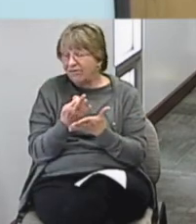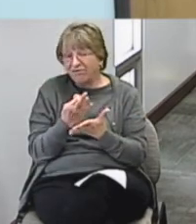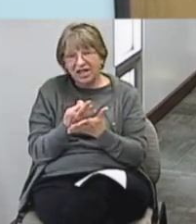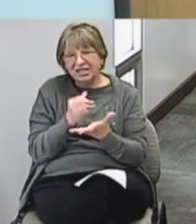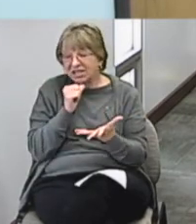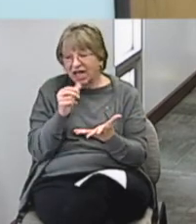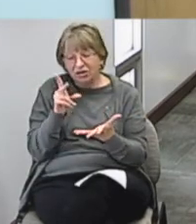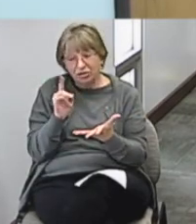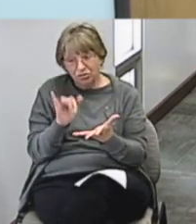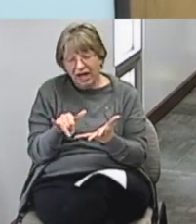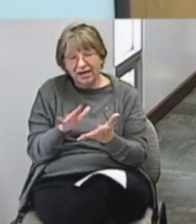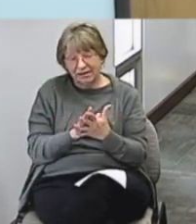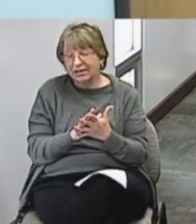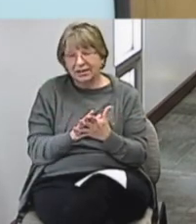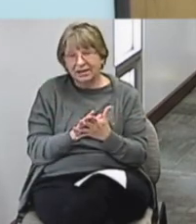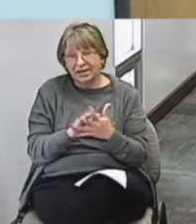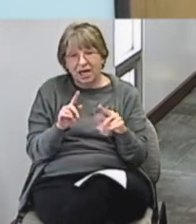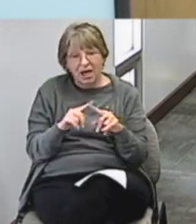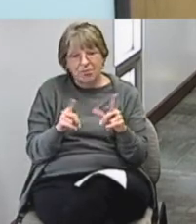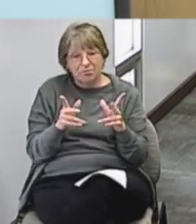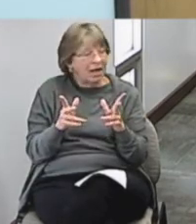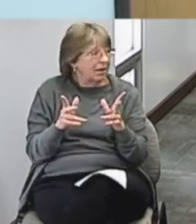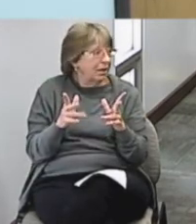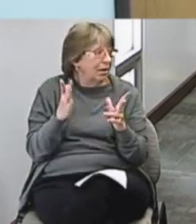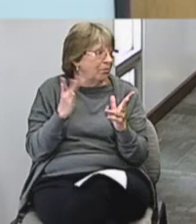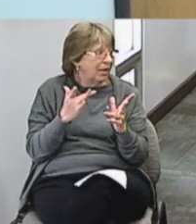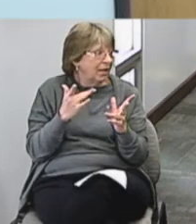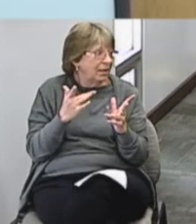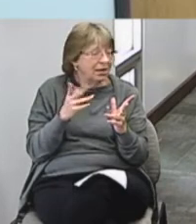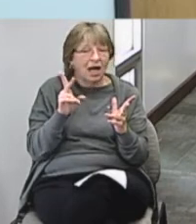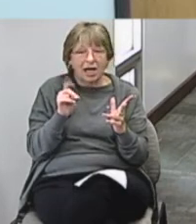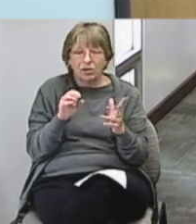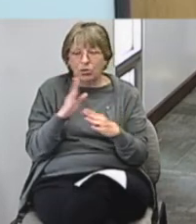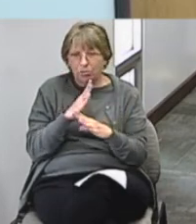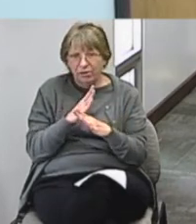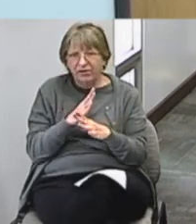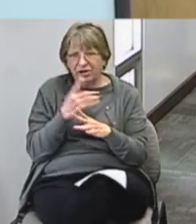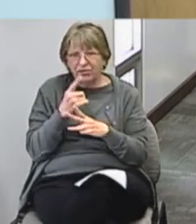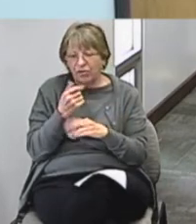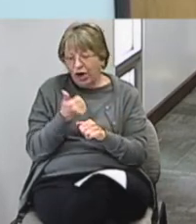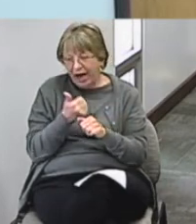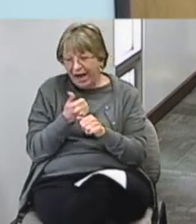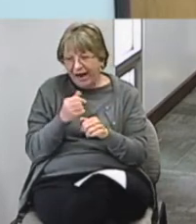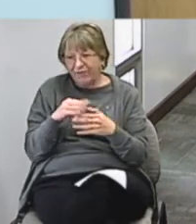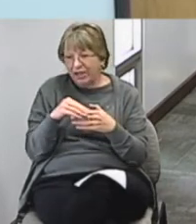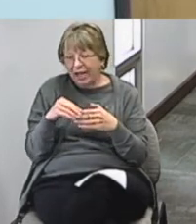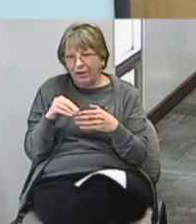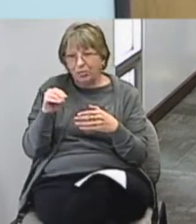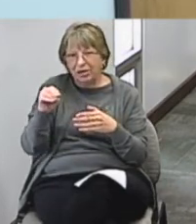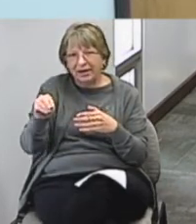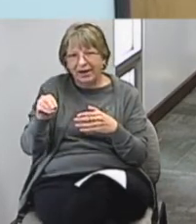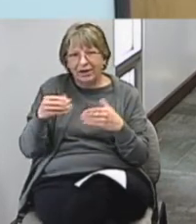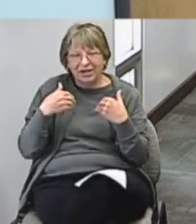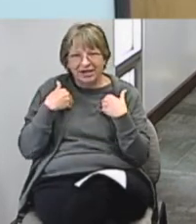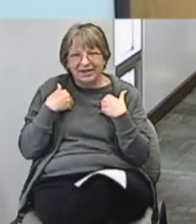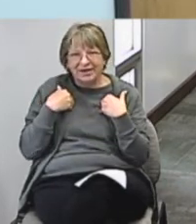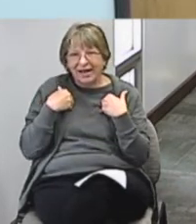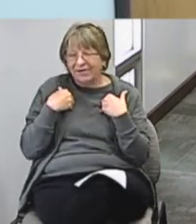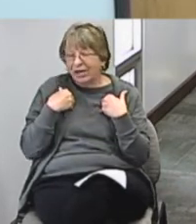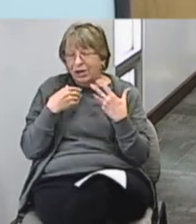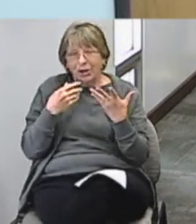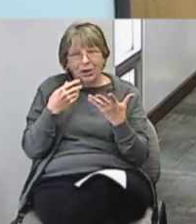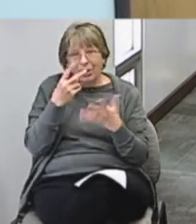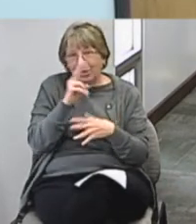So, but as far as since I do prevention, for every dollar you put in prevention, you save $22 in